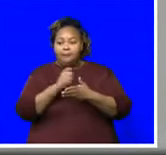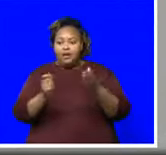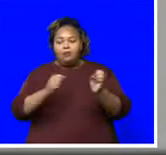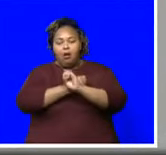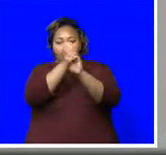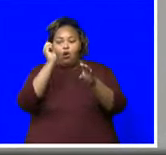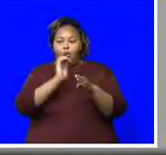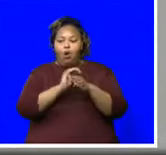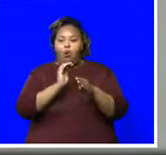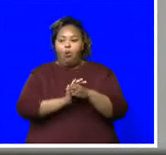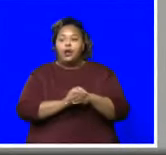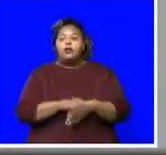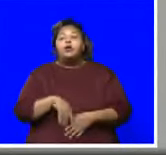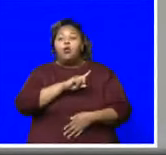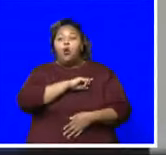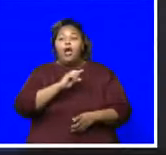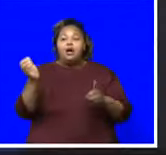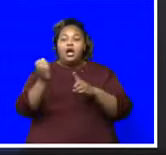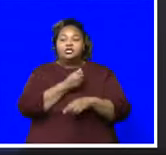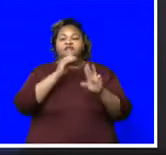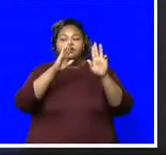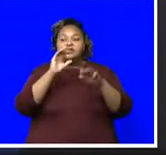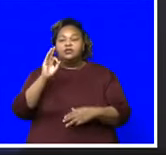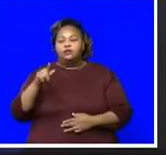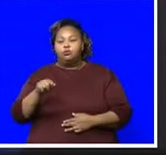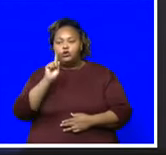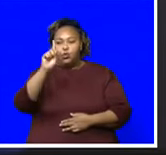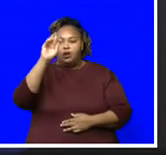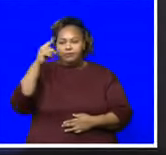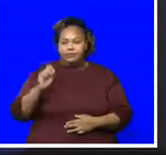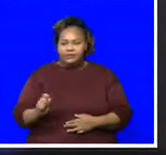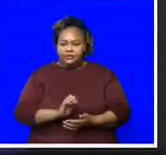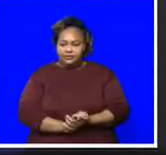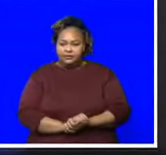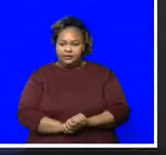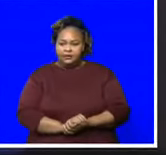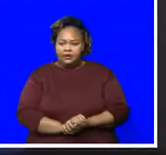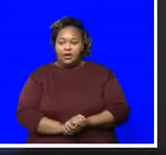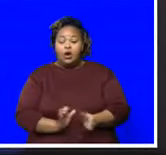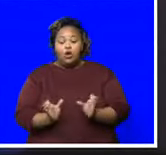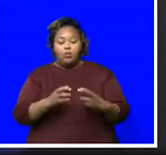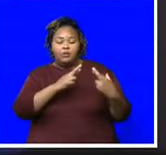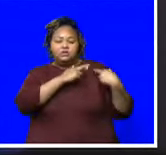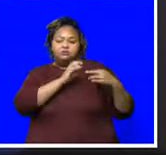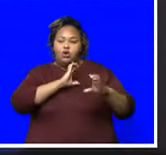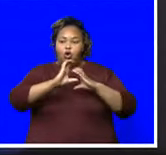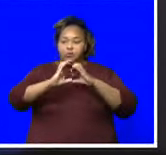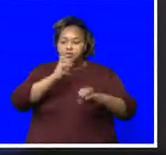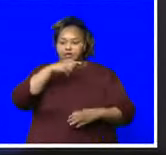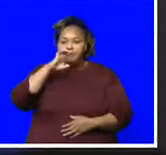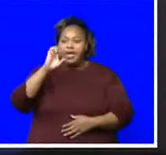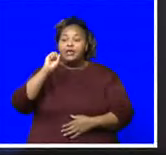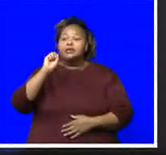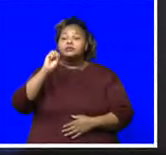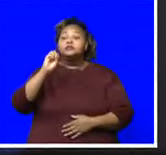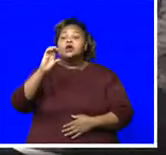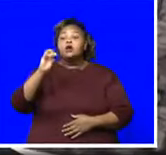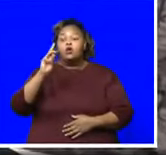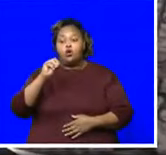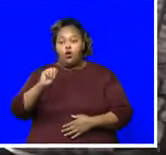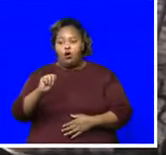ku 93.1%. Kanti ke libandla lelilawula ukuxhumana kuleli Eswatini Communications Commission selinikeke inkampani